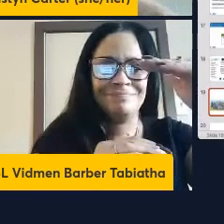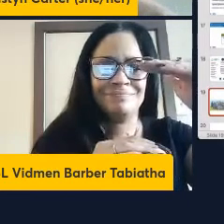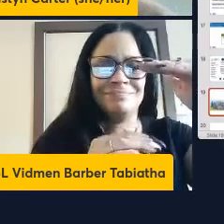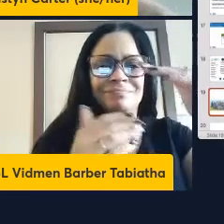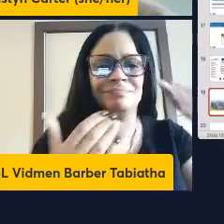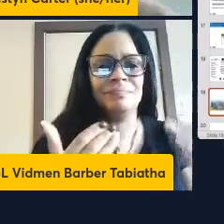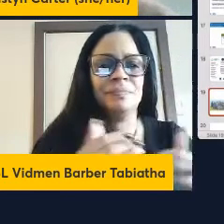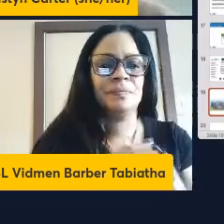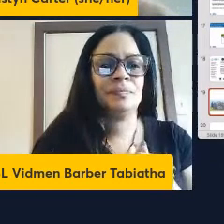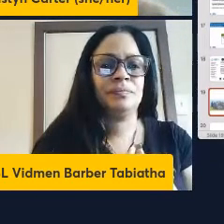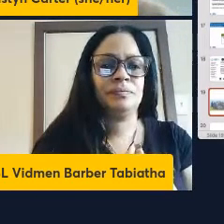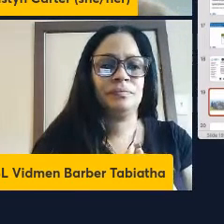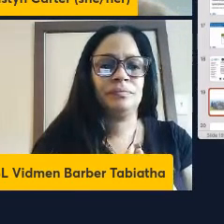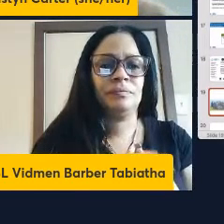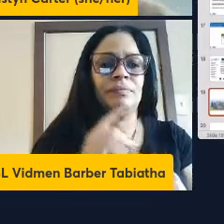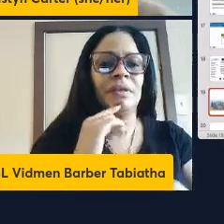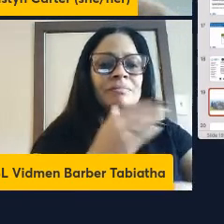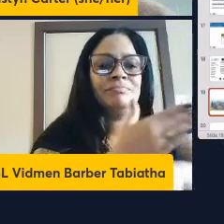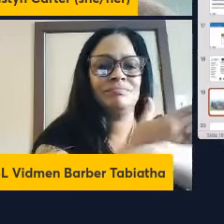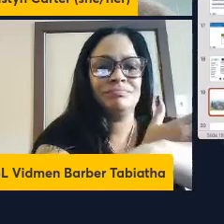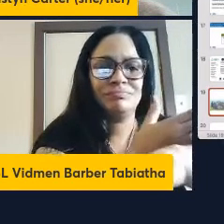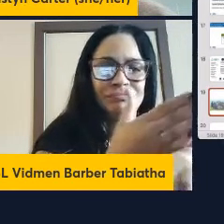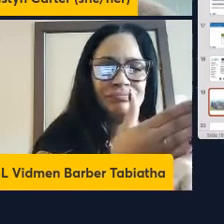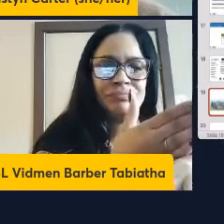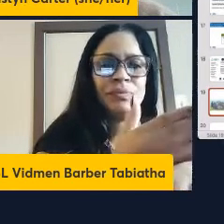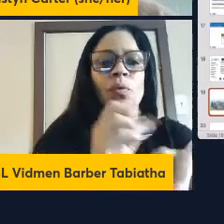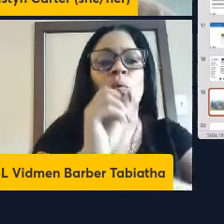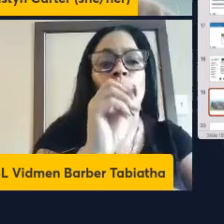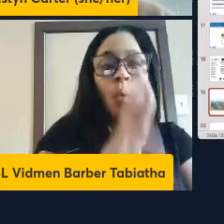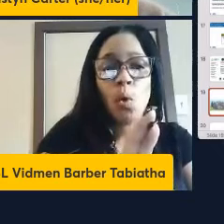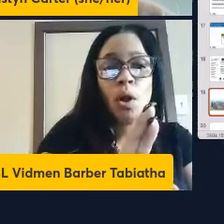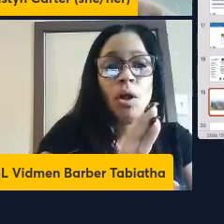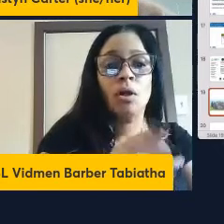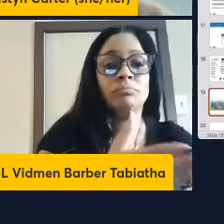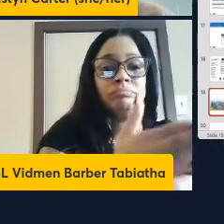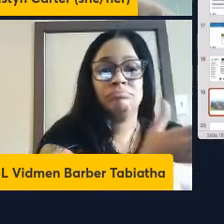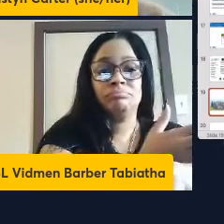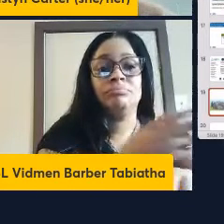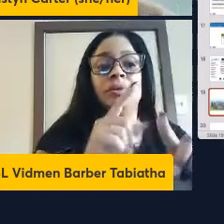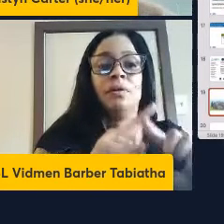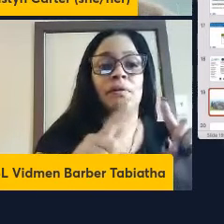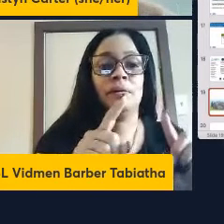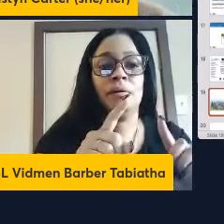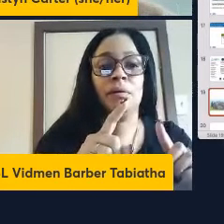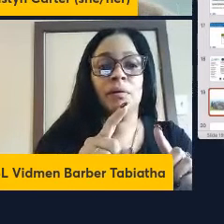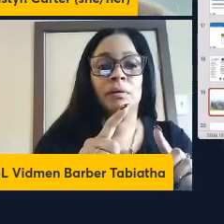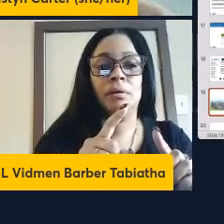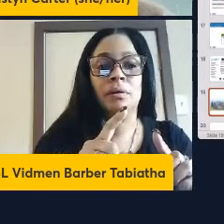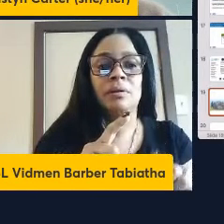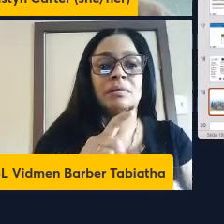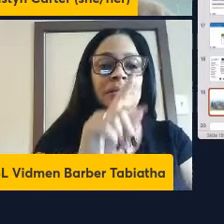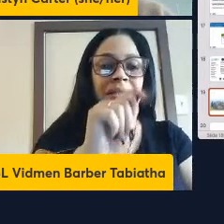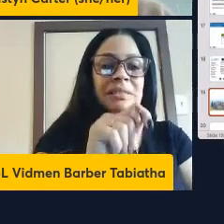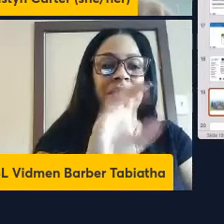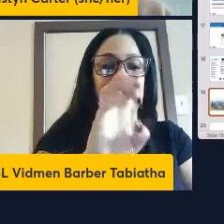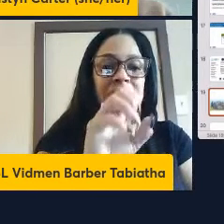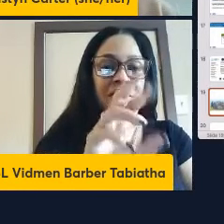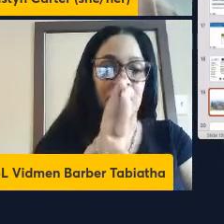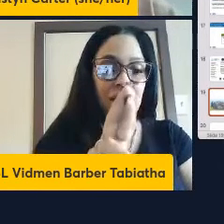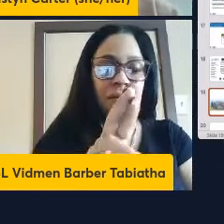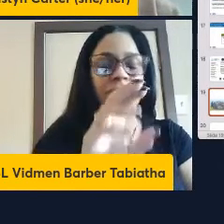progression, there's either an enrichment or an abundance of certain T cell antigens